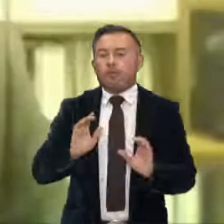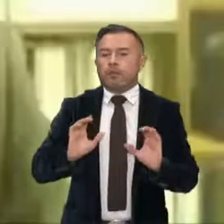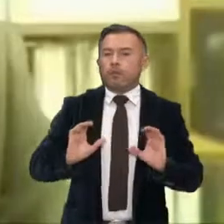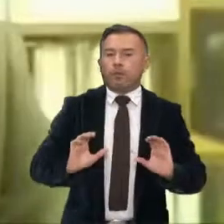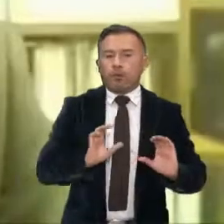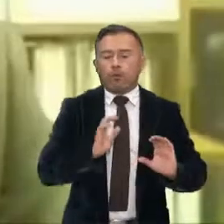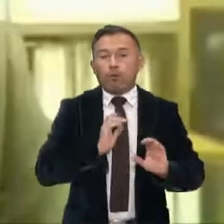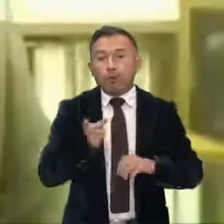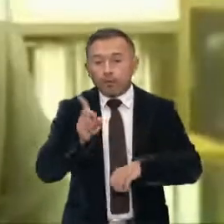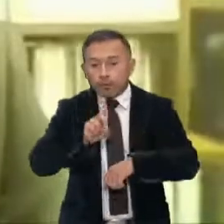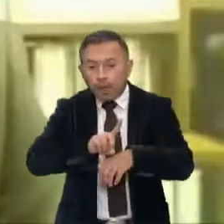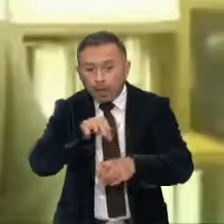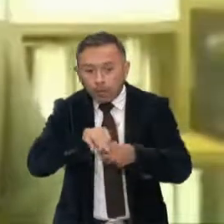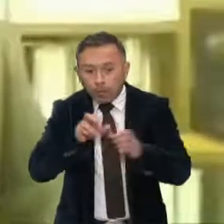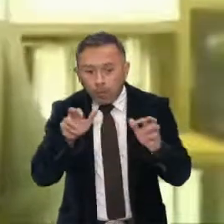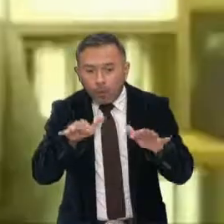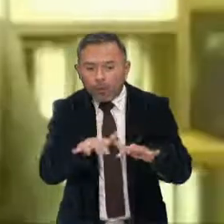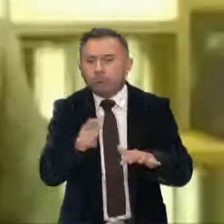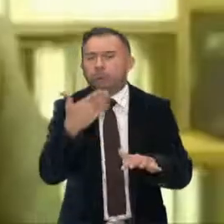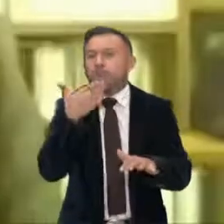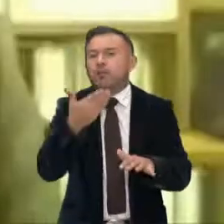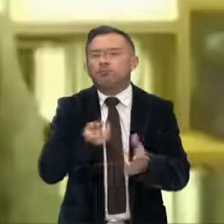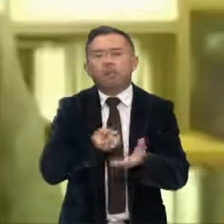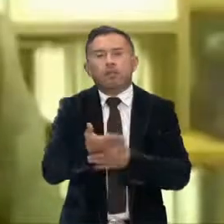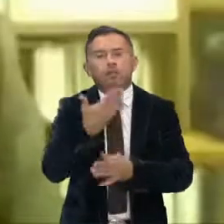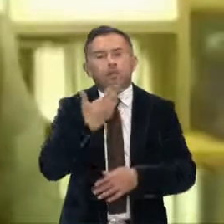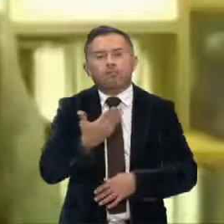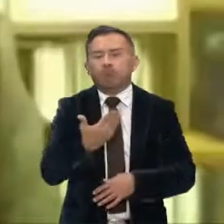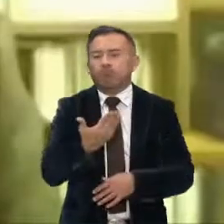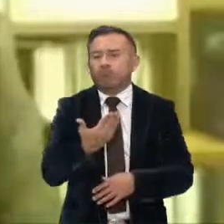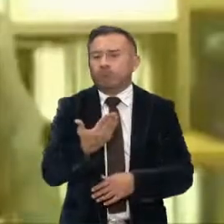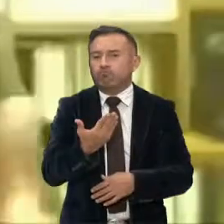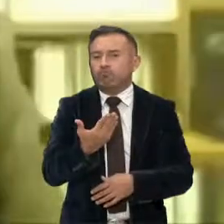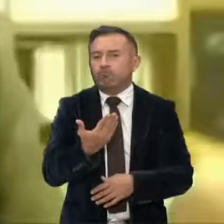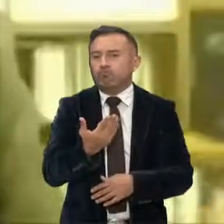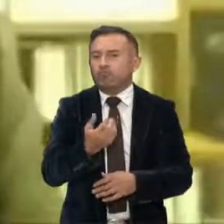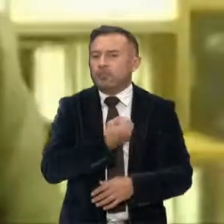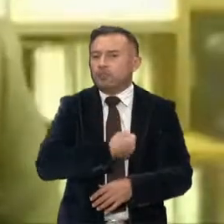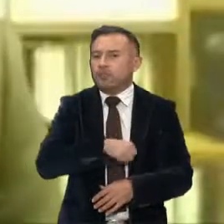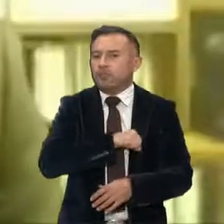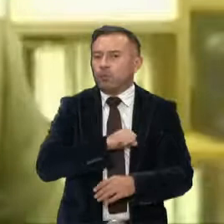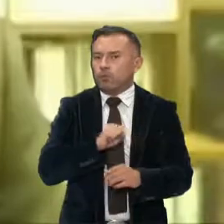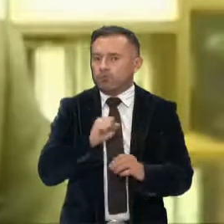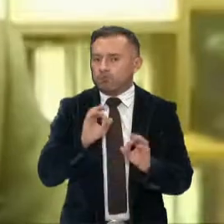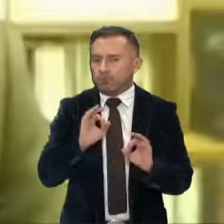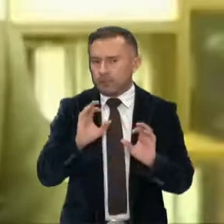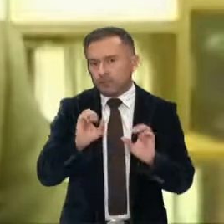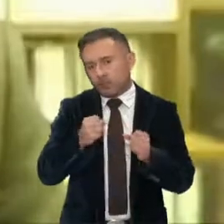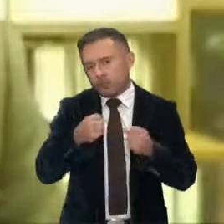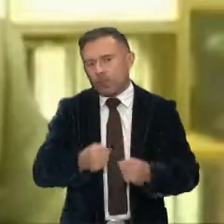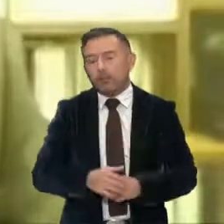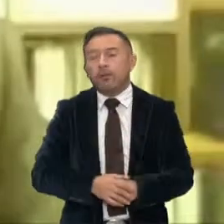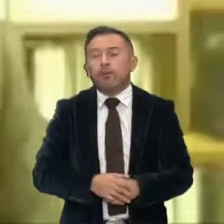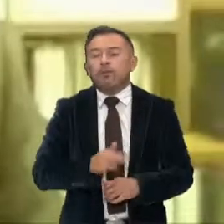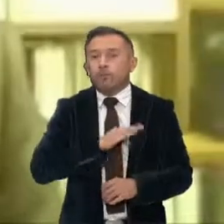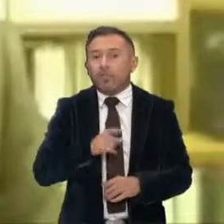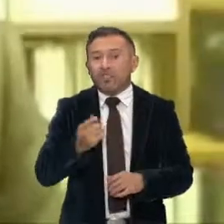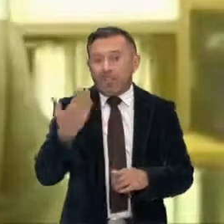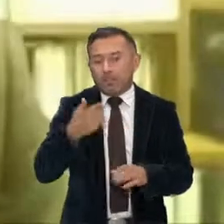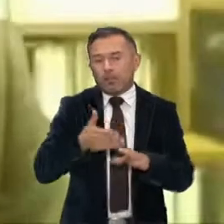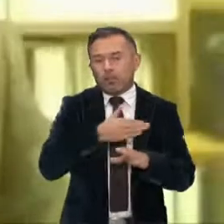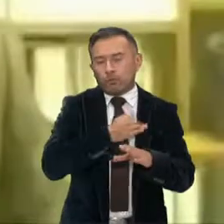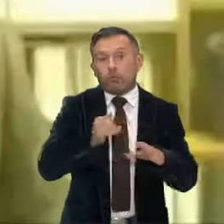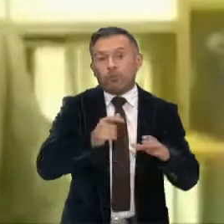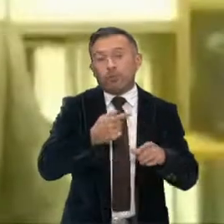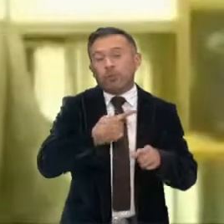have an election day that was very safe. And we were